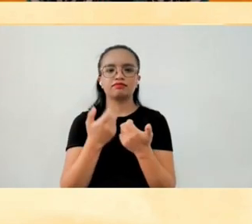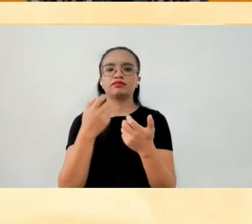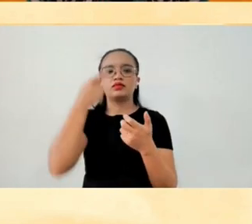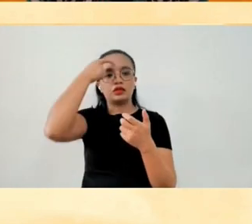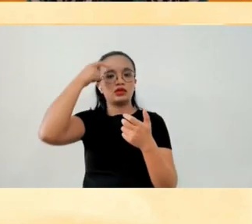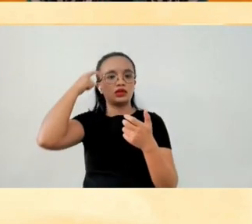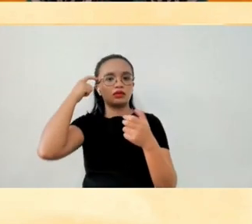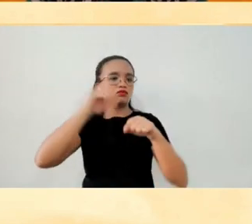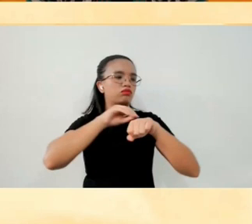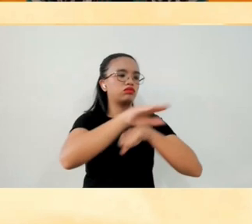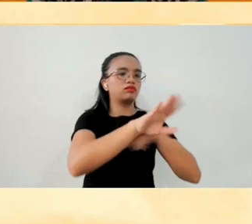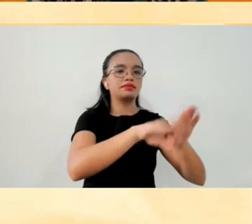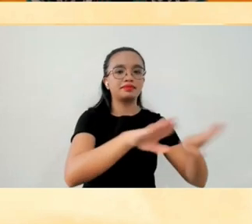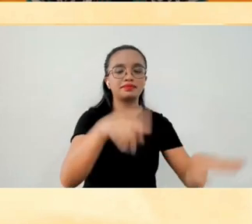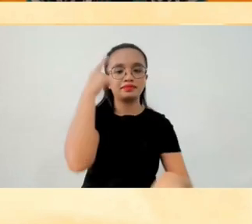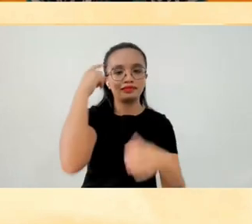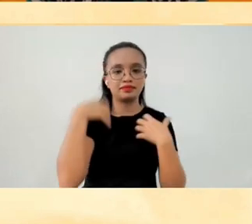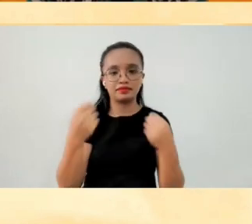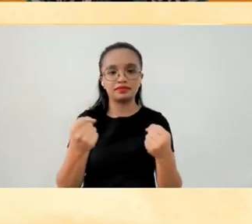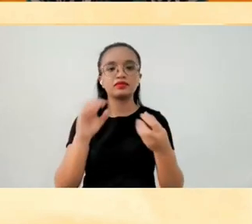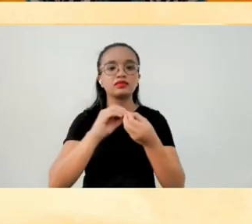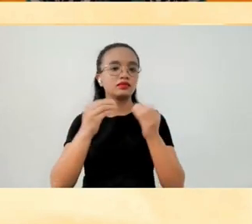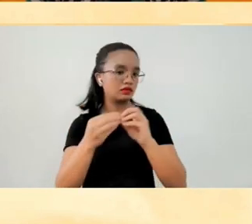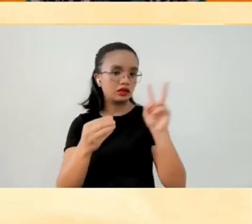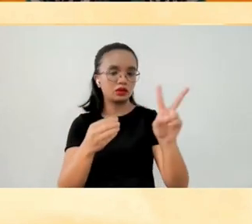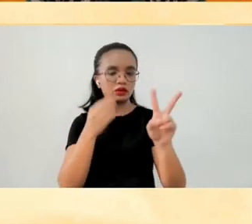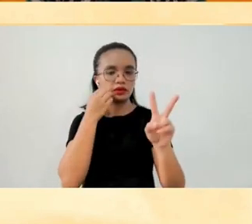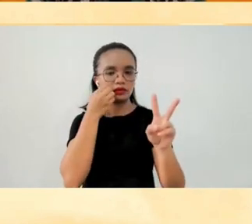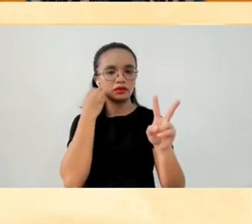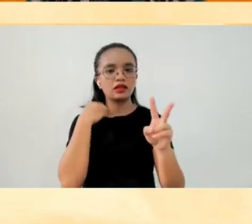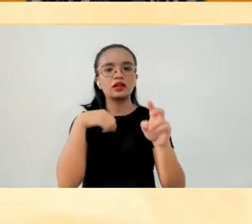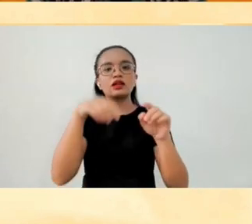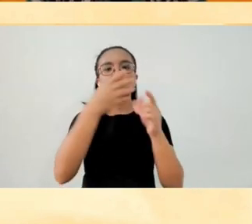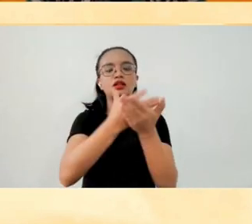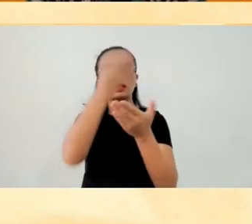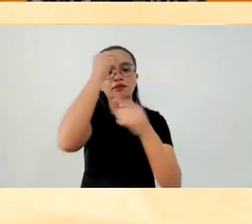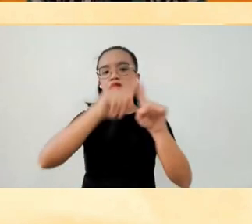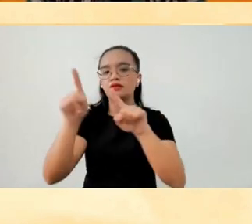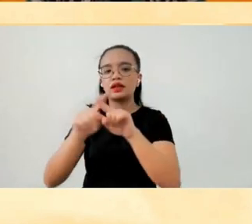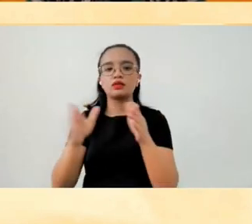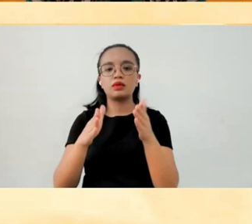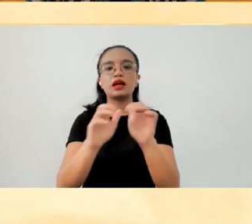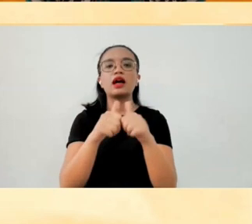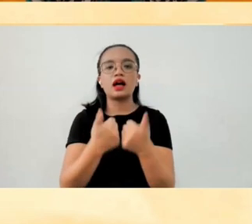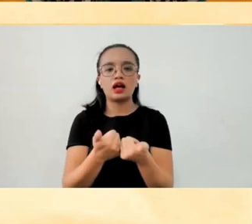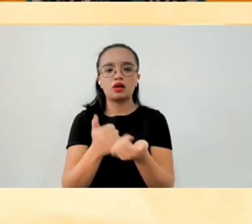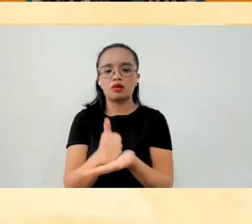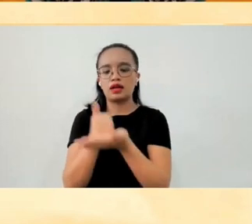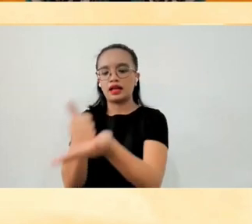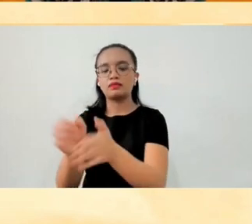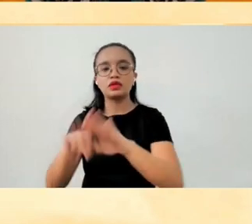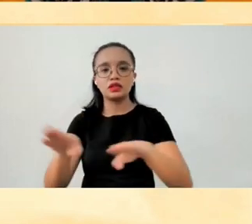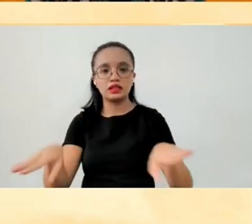children's mental health. Number two, learn different ways of helping children deal with trauma and